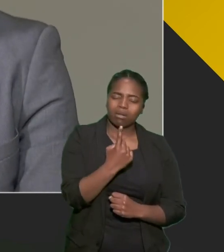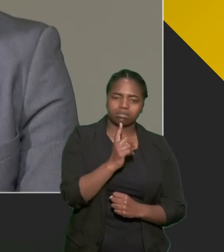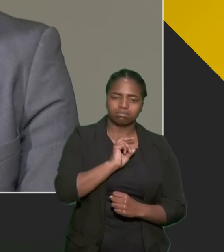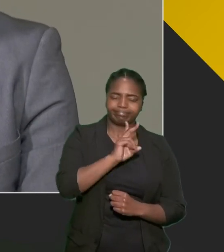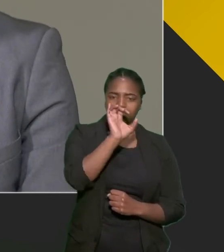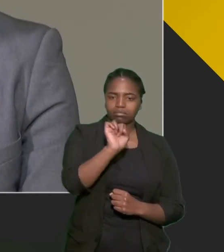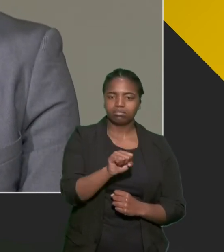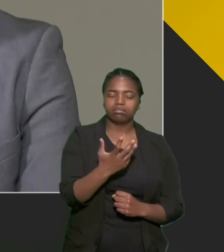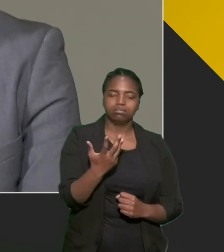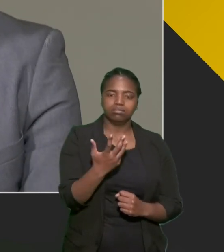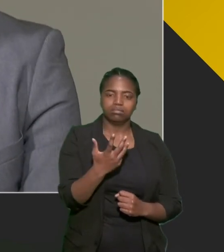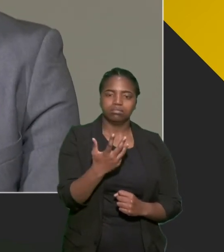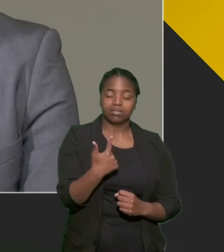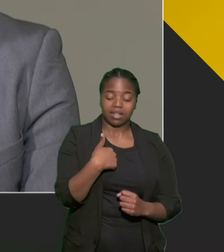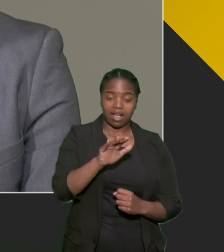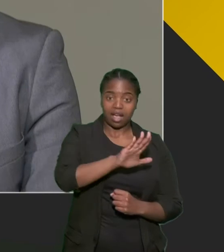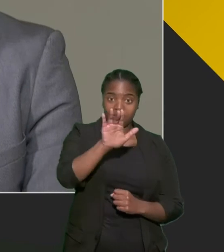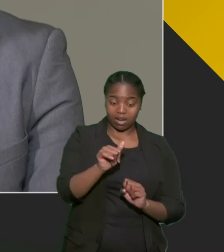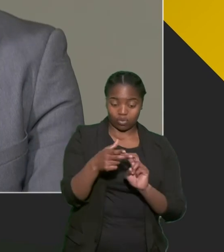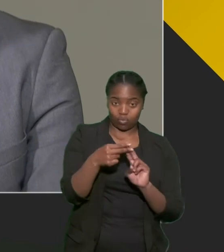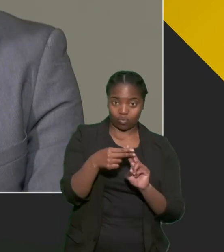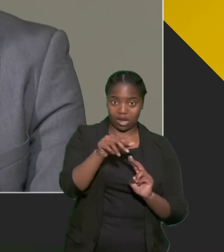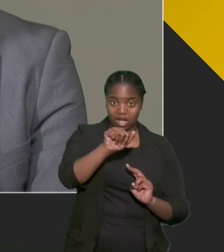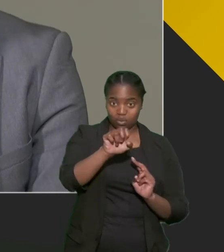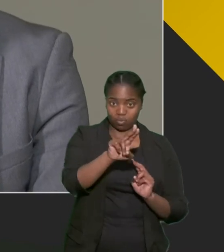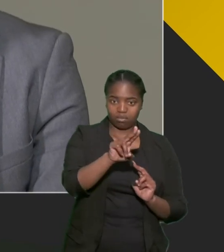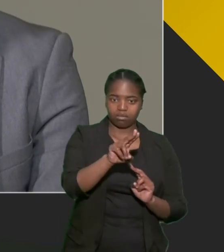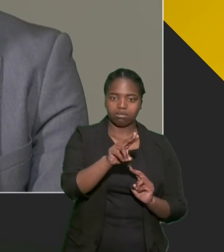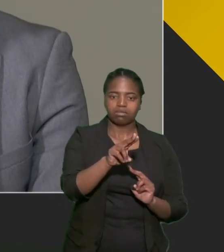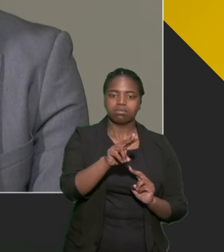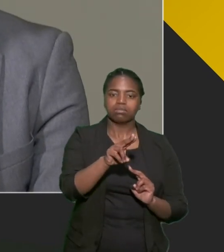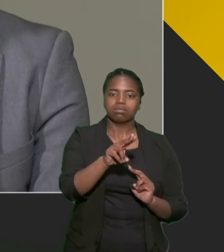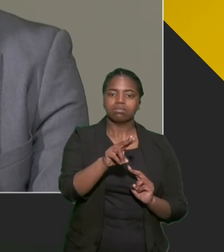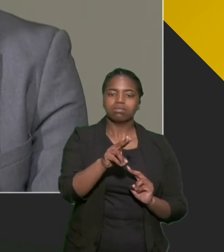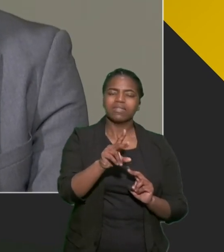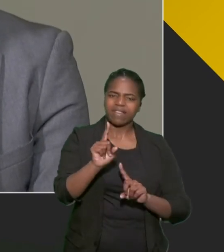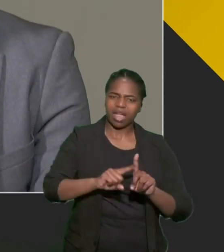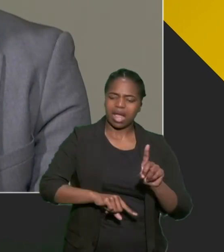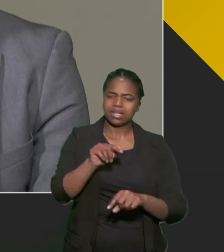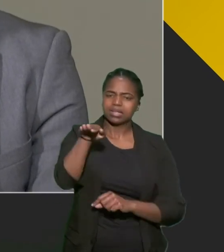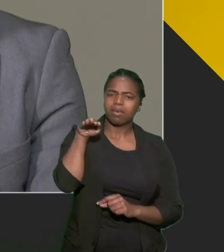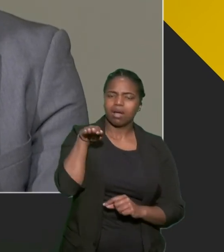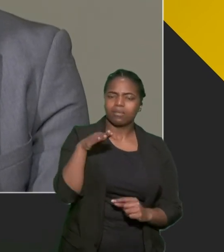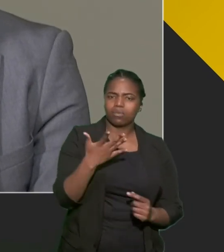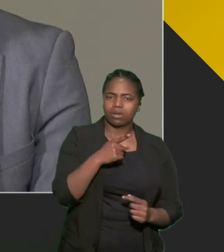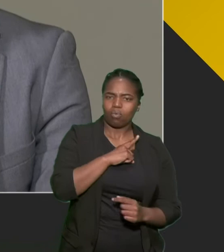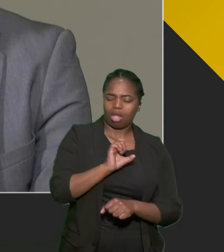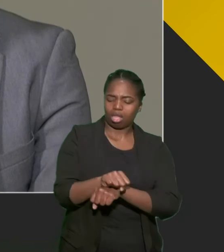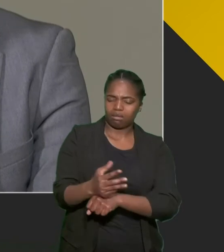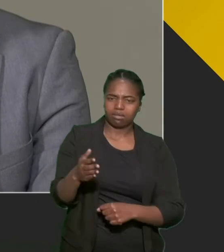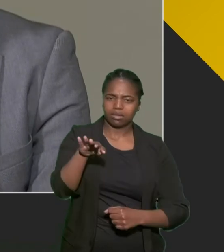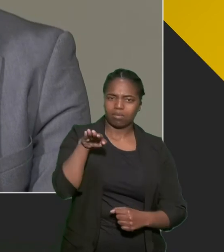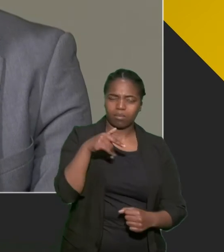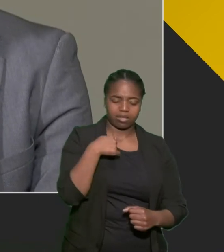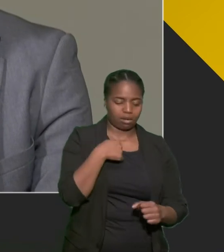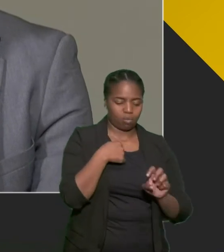level of the African Union. I think the African Union also failed in Zimbabwe ngokuthi babayekela ukuthi ba to be bullied by